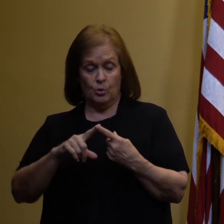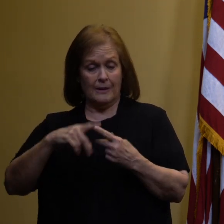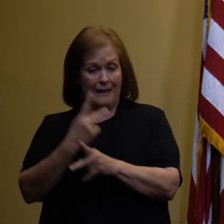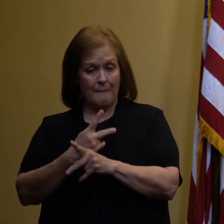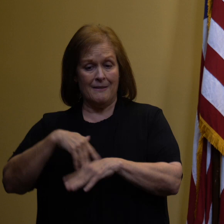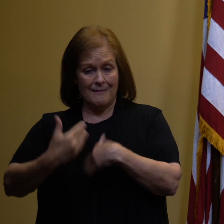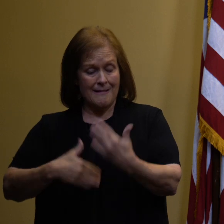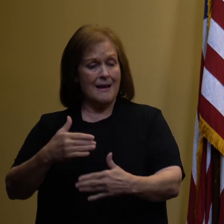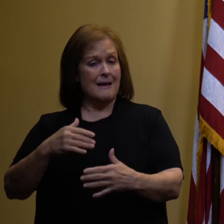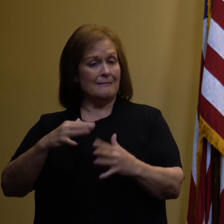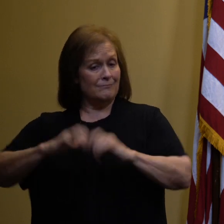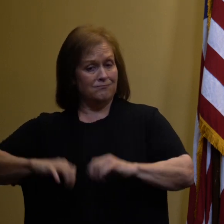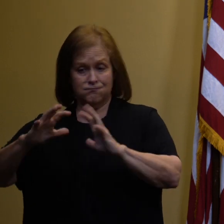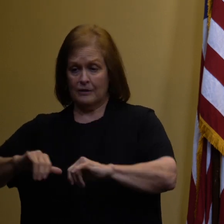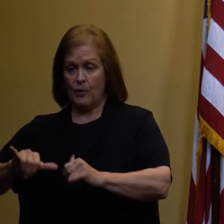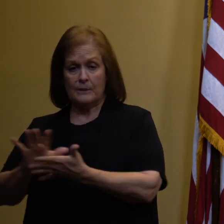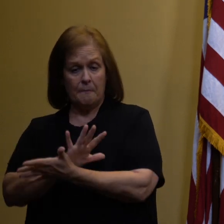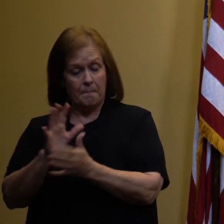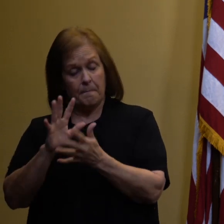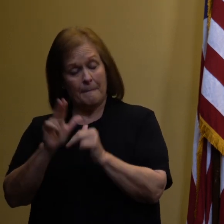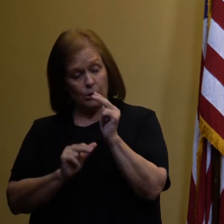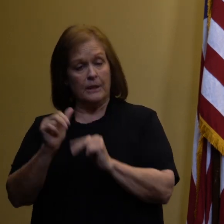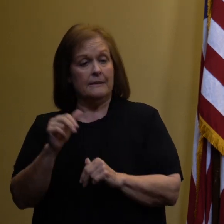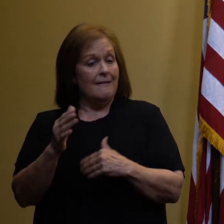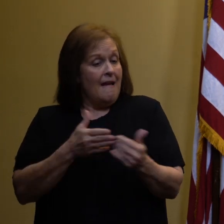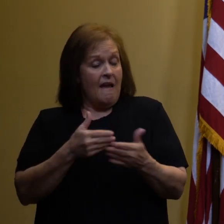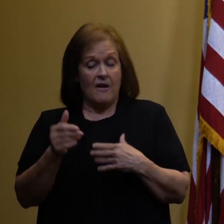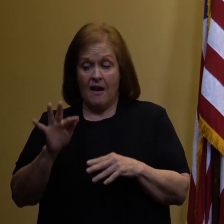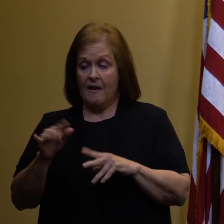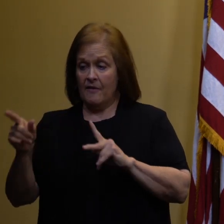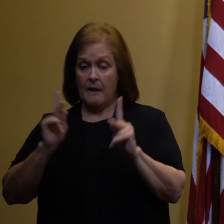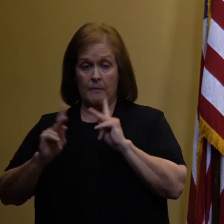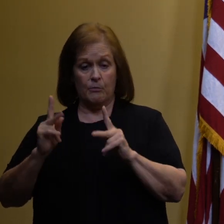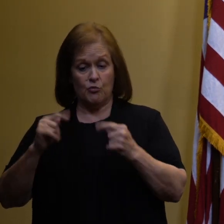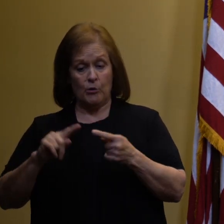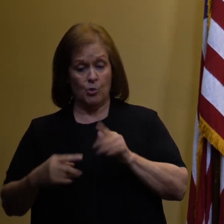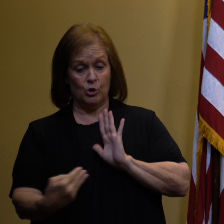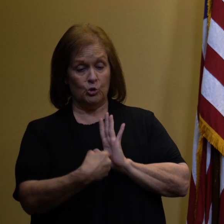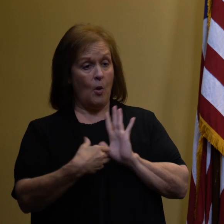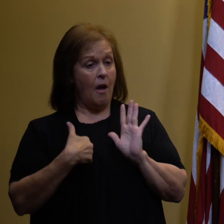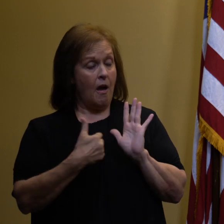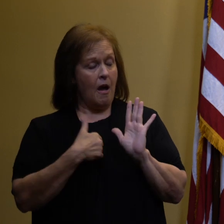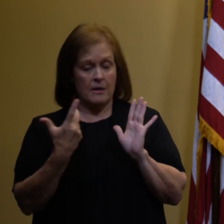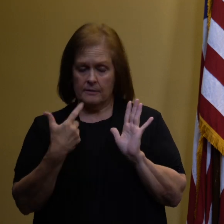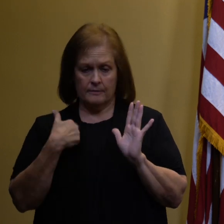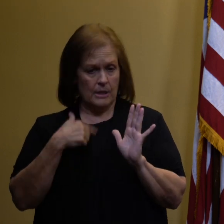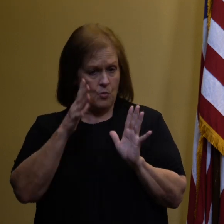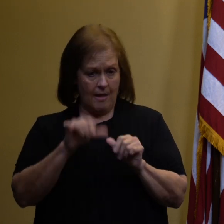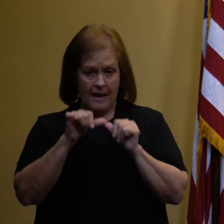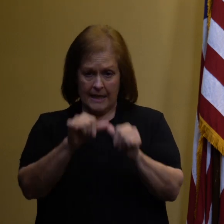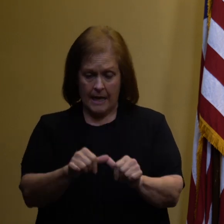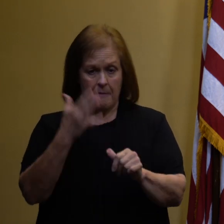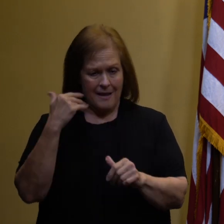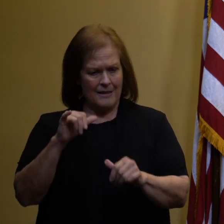down. So we're not going to stop. Even if when we're threatened by lawsuits, we're not going to stop, because it's just that important in the city of